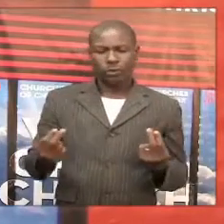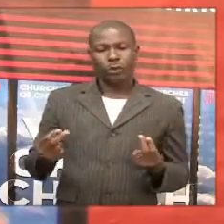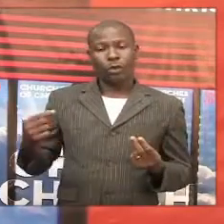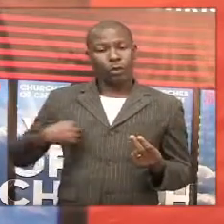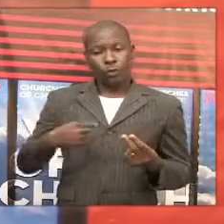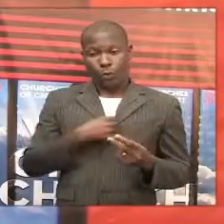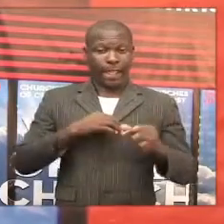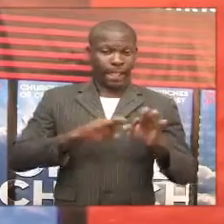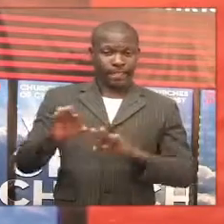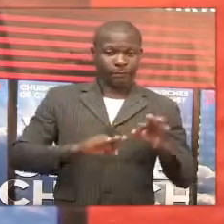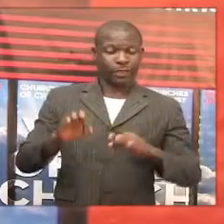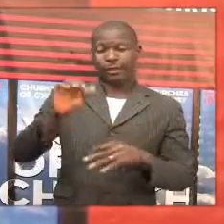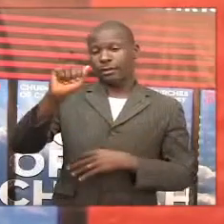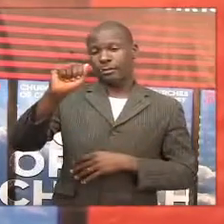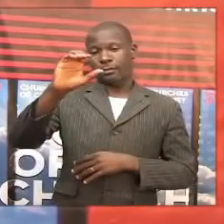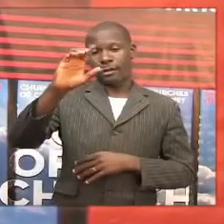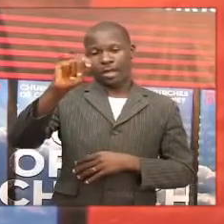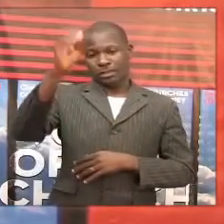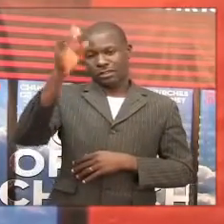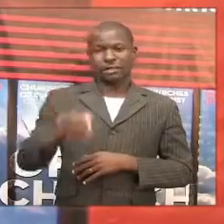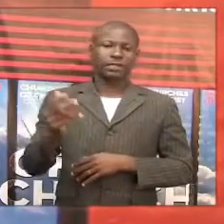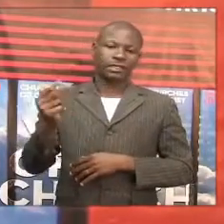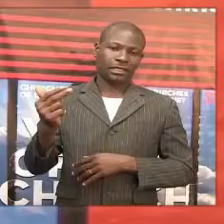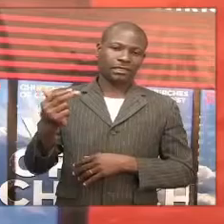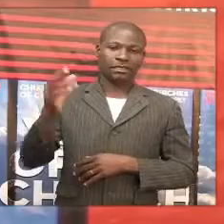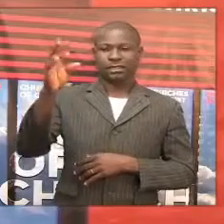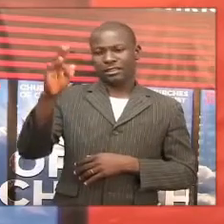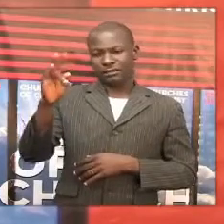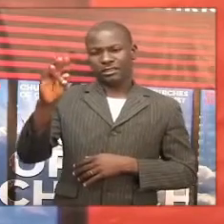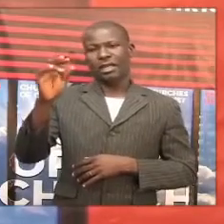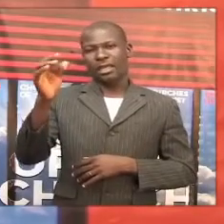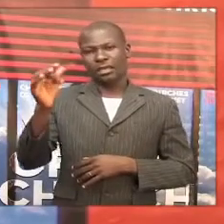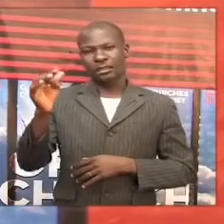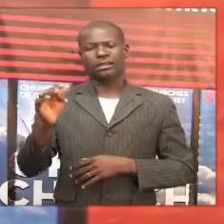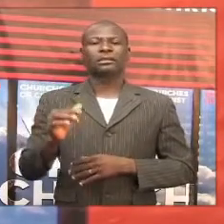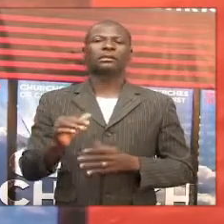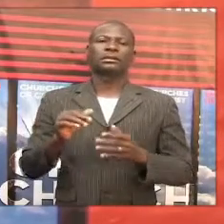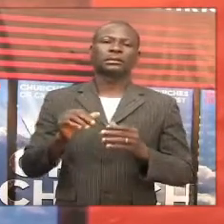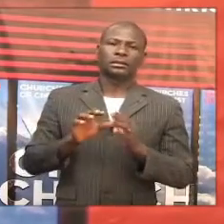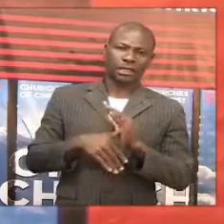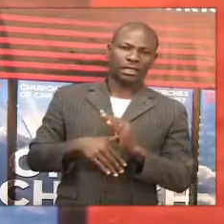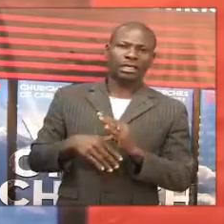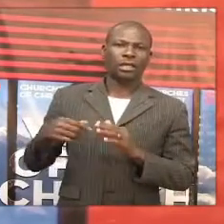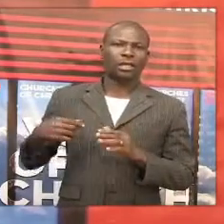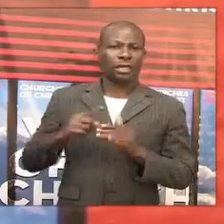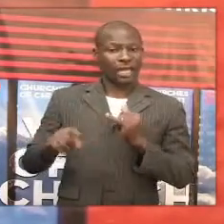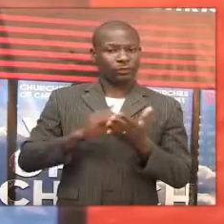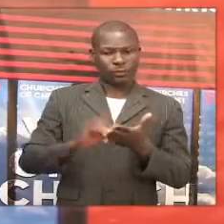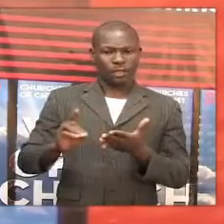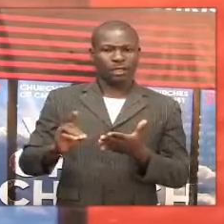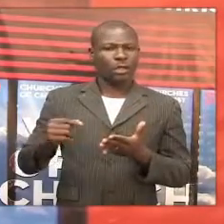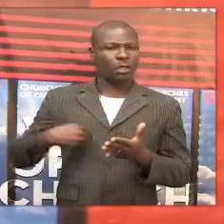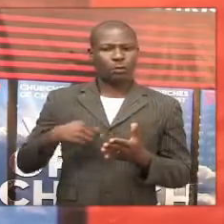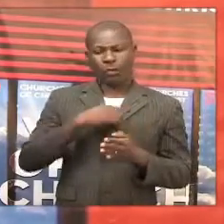Acts chapter 13, Acts chapter 17, and Acts chapter 18. And now, last week, me know, at the